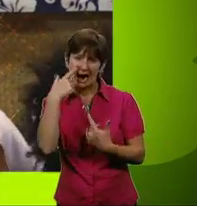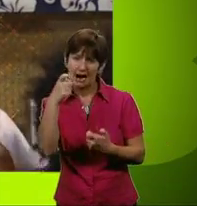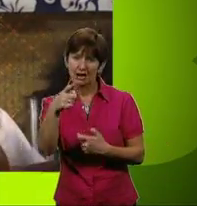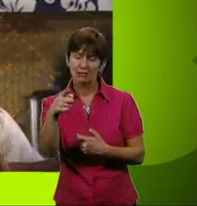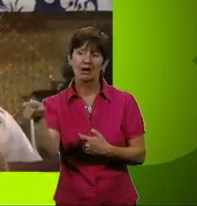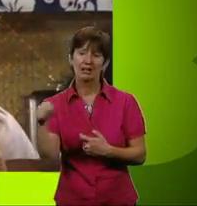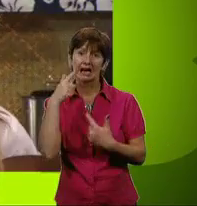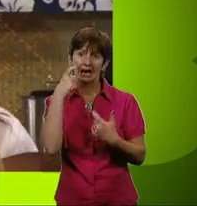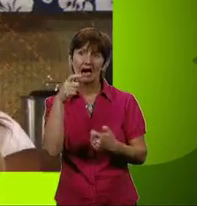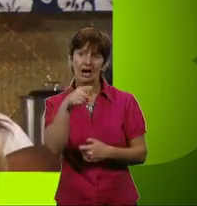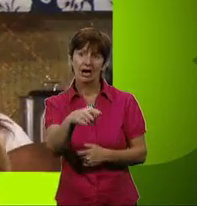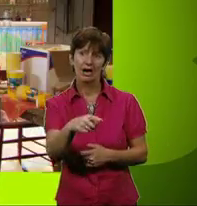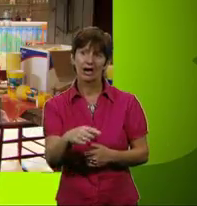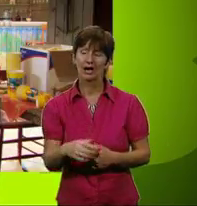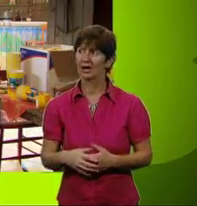they do.